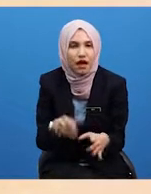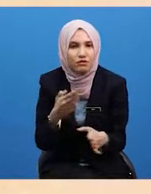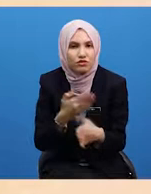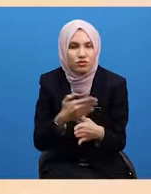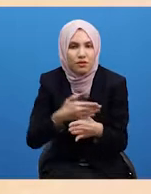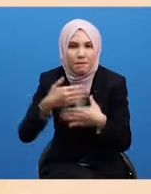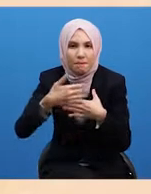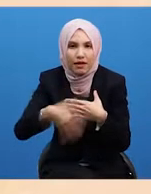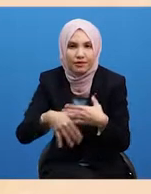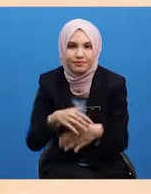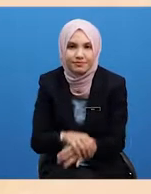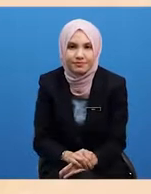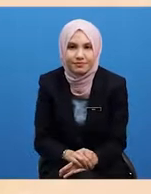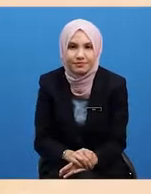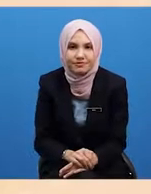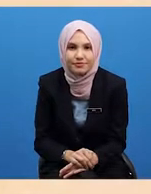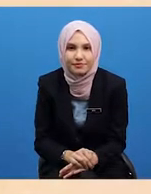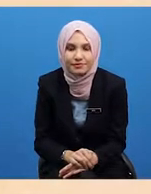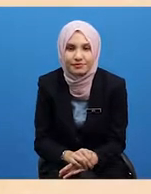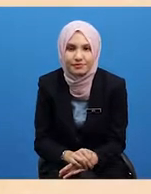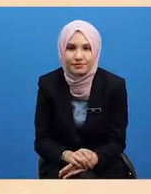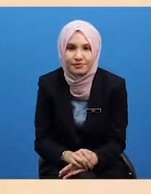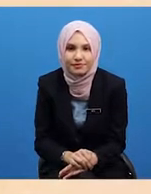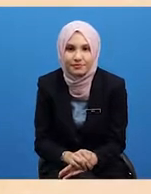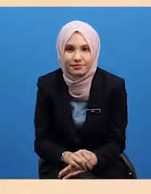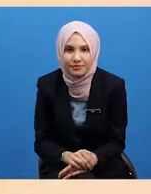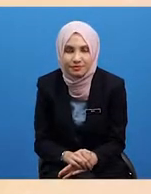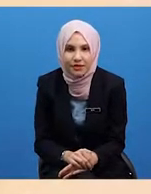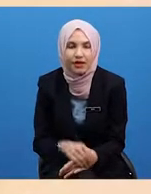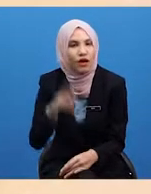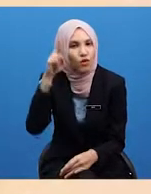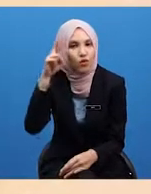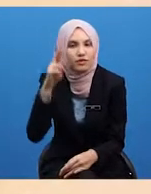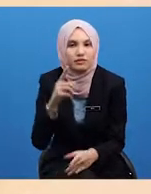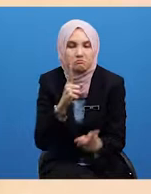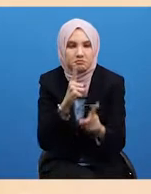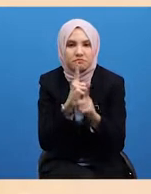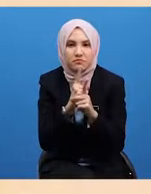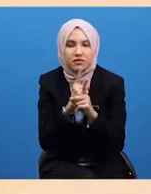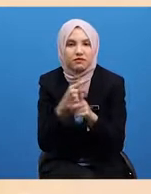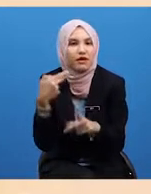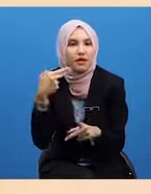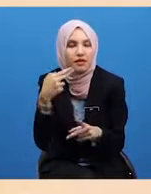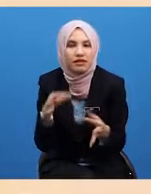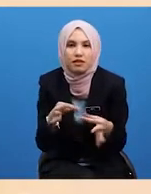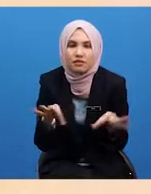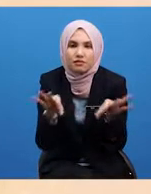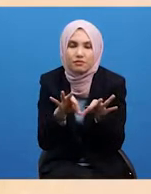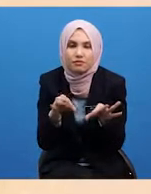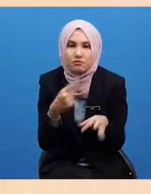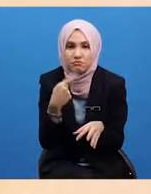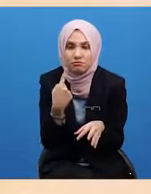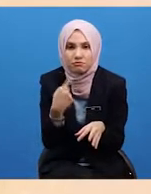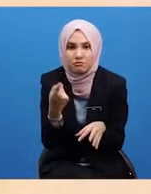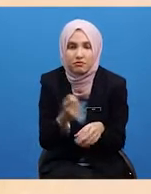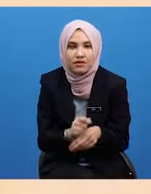blood. In their disagreement, Richard defends Hannah and her family by saying that